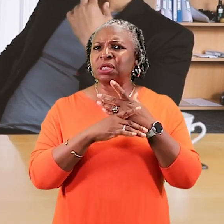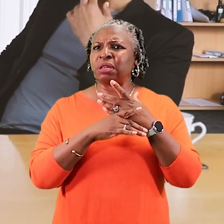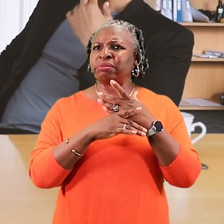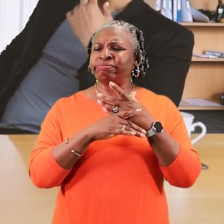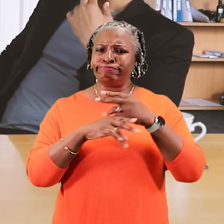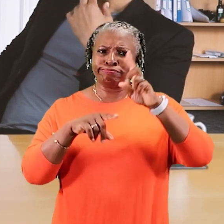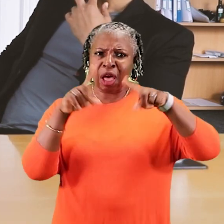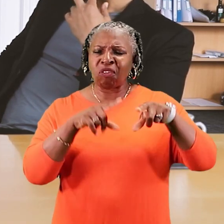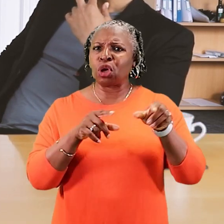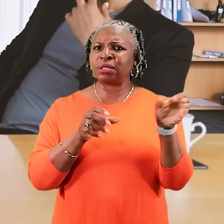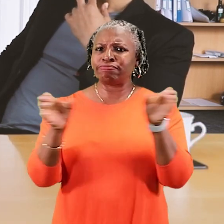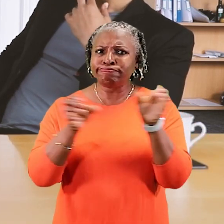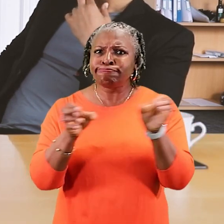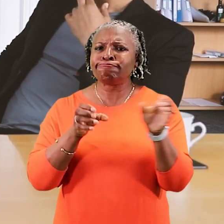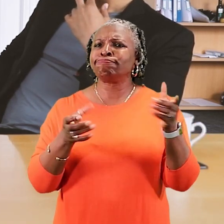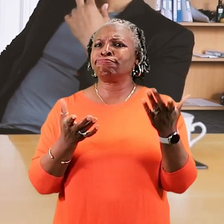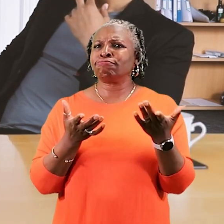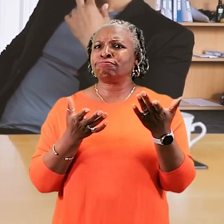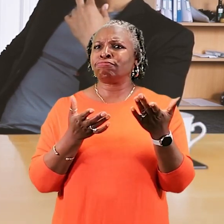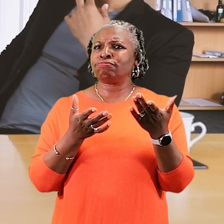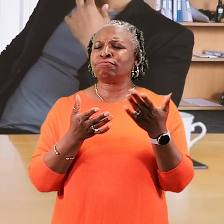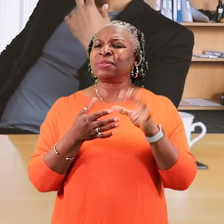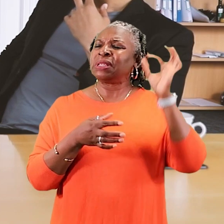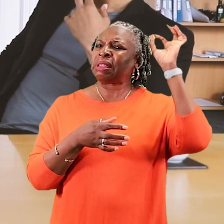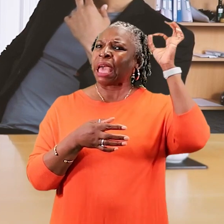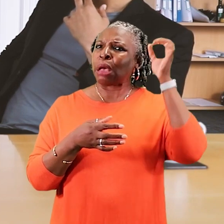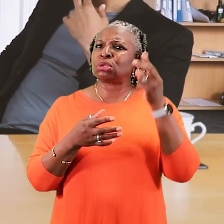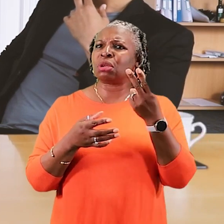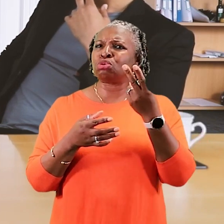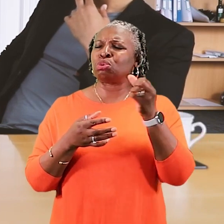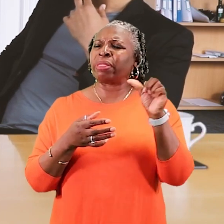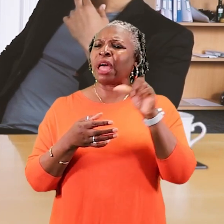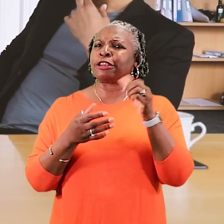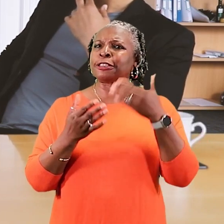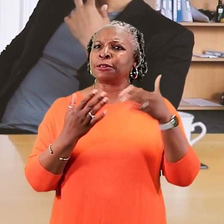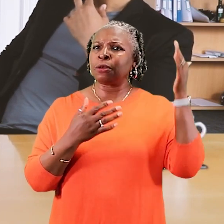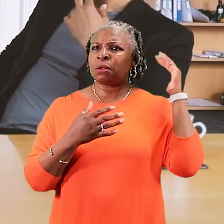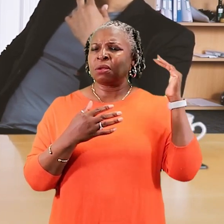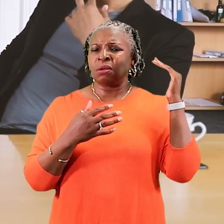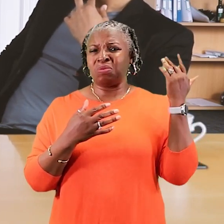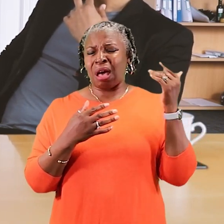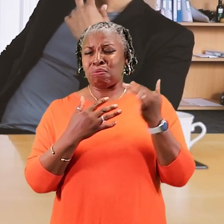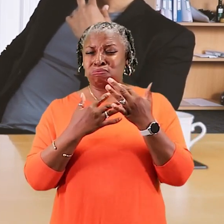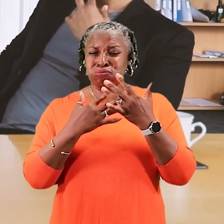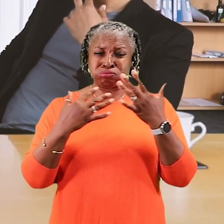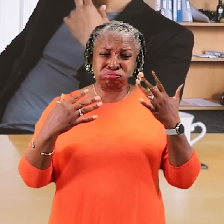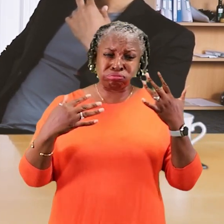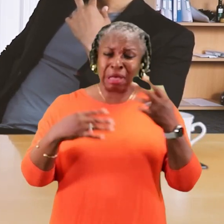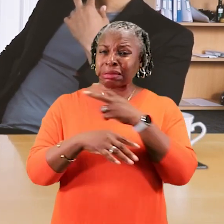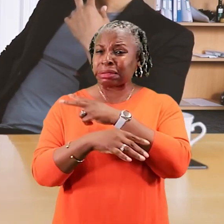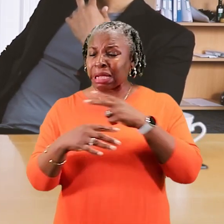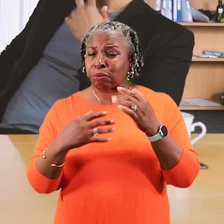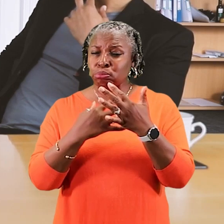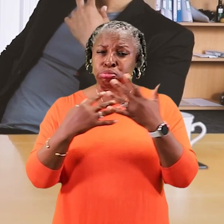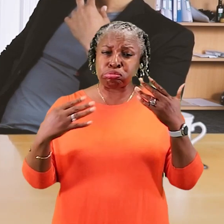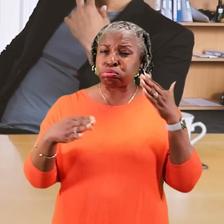of applicants. I suppose I think of positive action in the sense that we used to have in the council in 2000, when we had 5 times the amount of staff